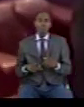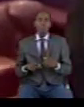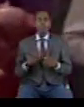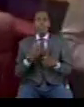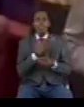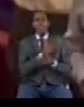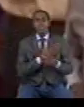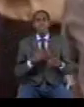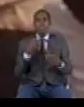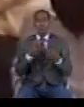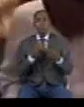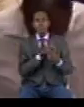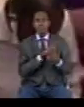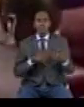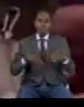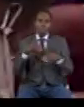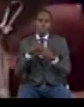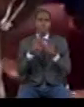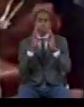to the Lord in prayer.